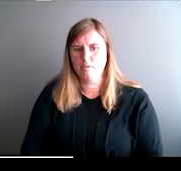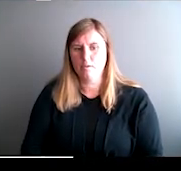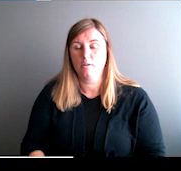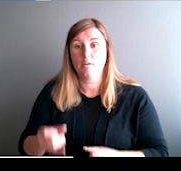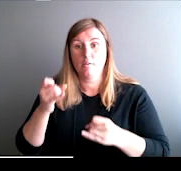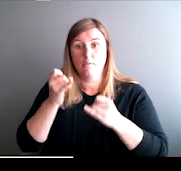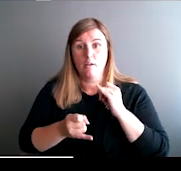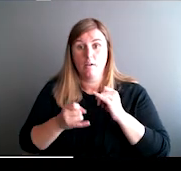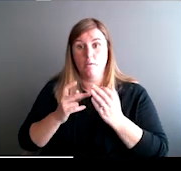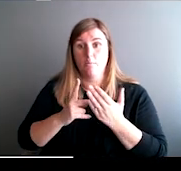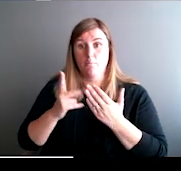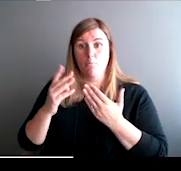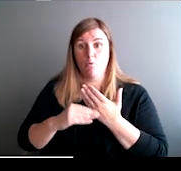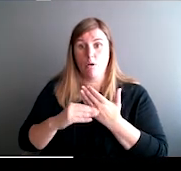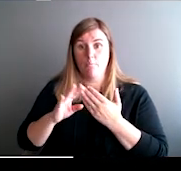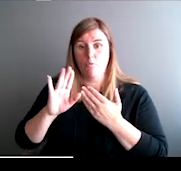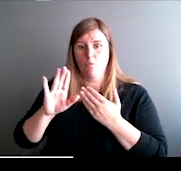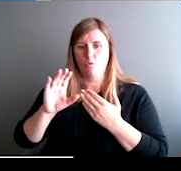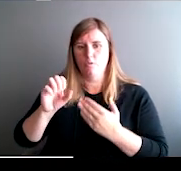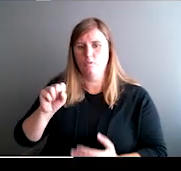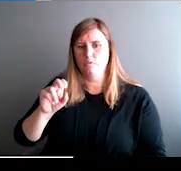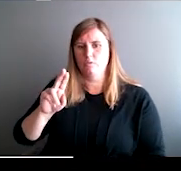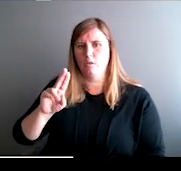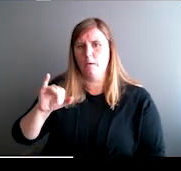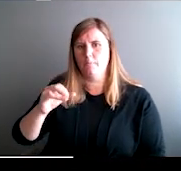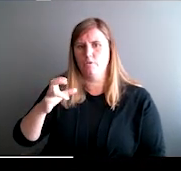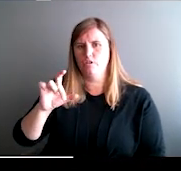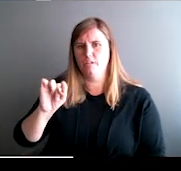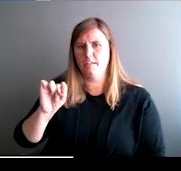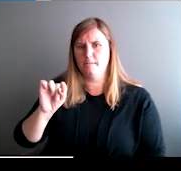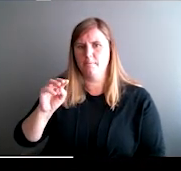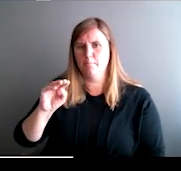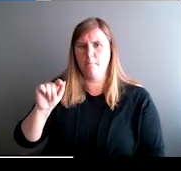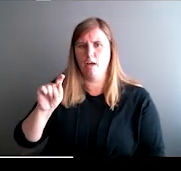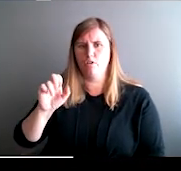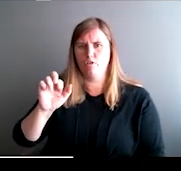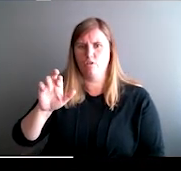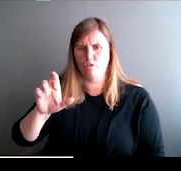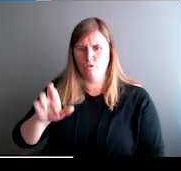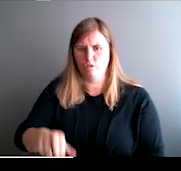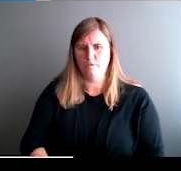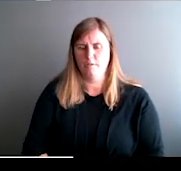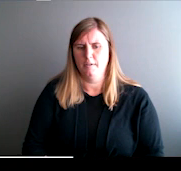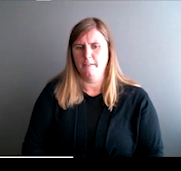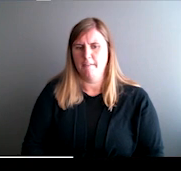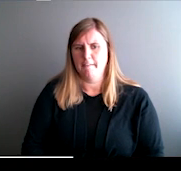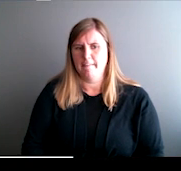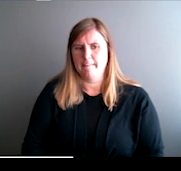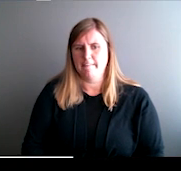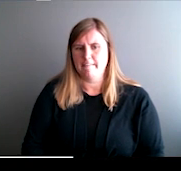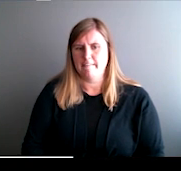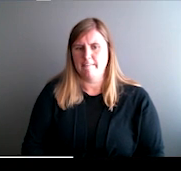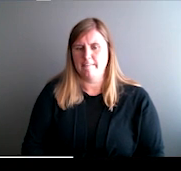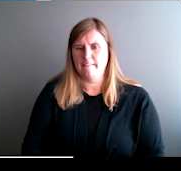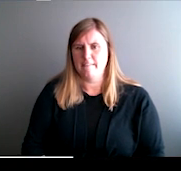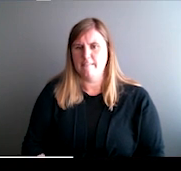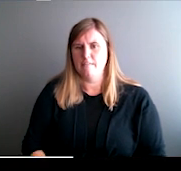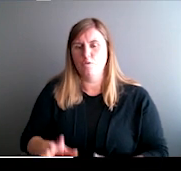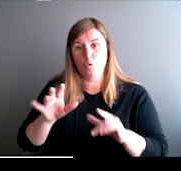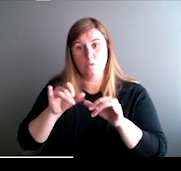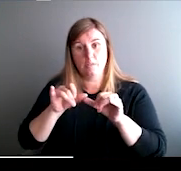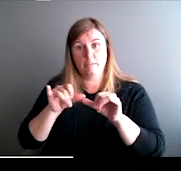Finally, program your subject matter. When we talk about programming your subject matter, what we mean are use